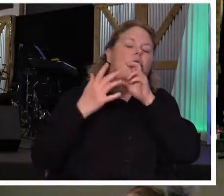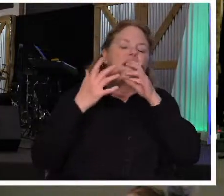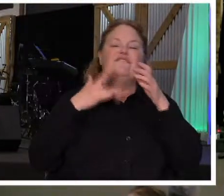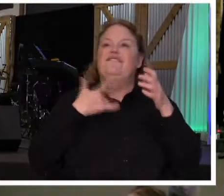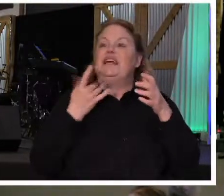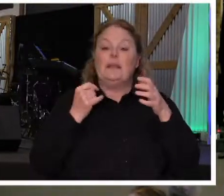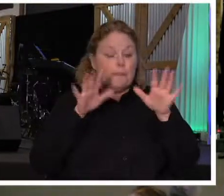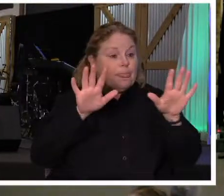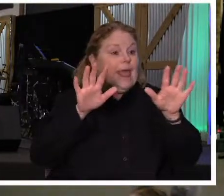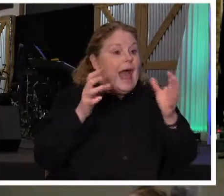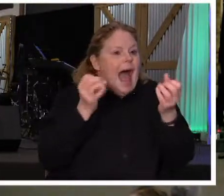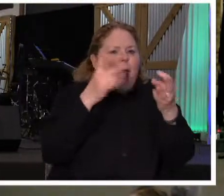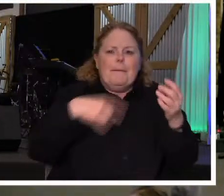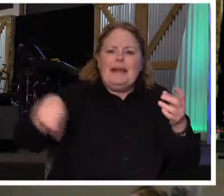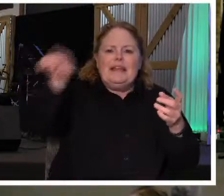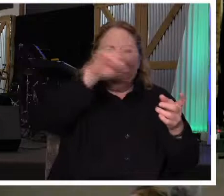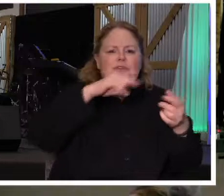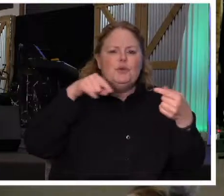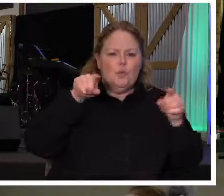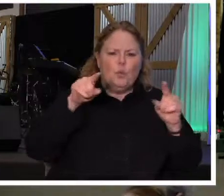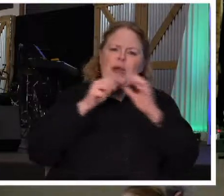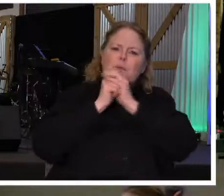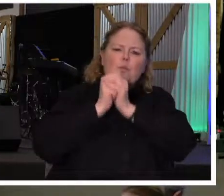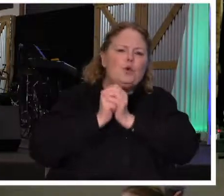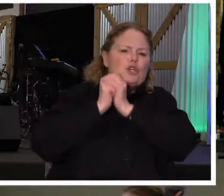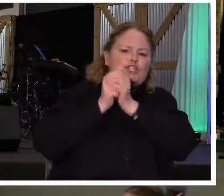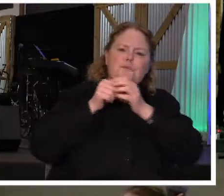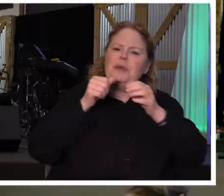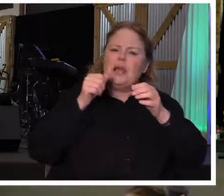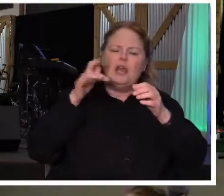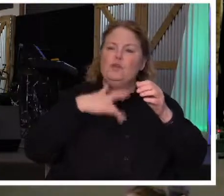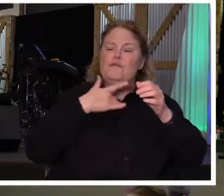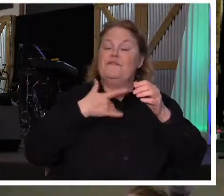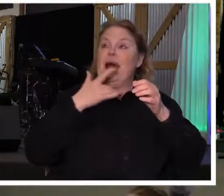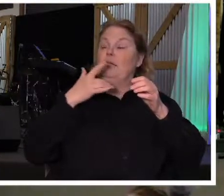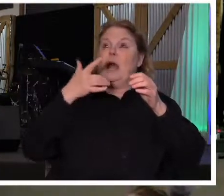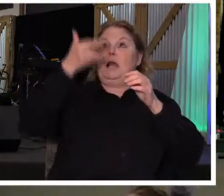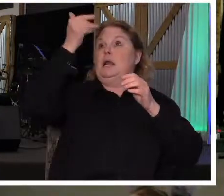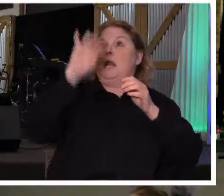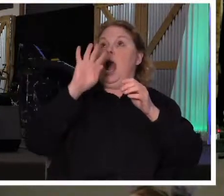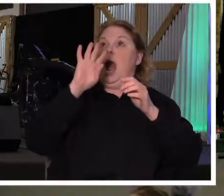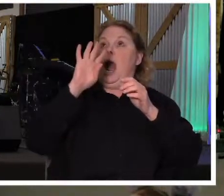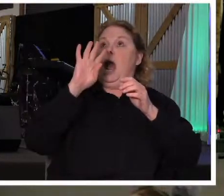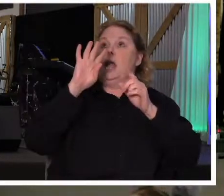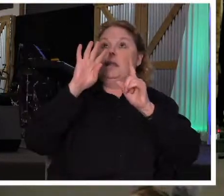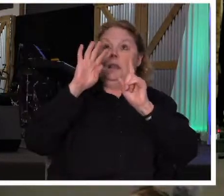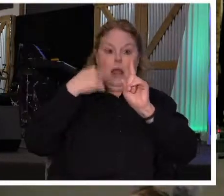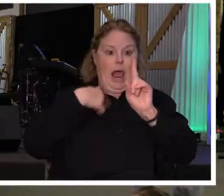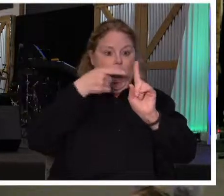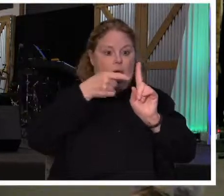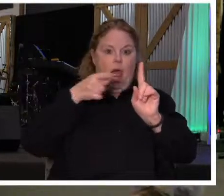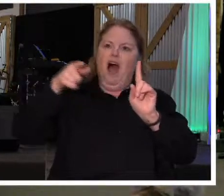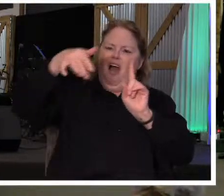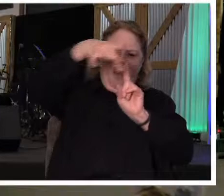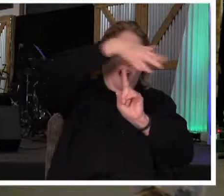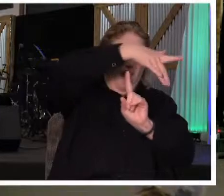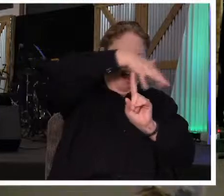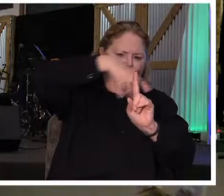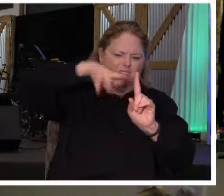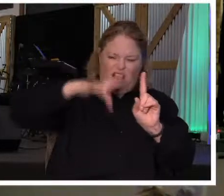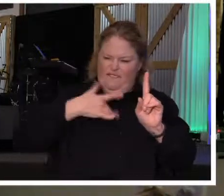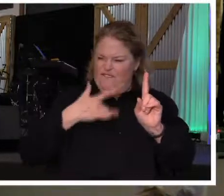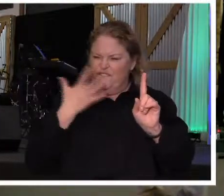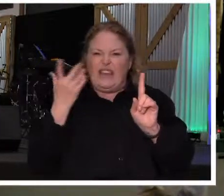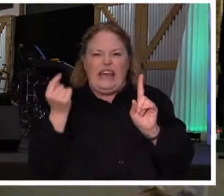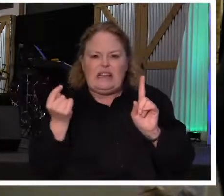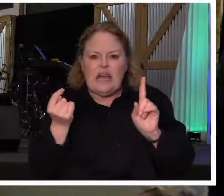worship feeling as if the weight of the embrace of God was just surrounding you and you couldn't describe it in physical words? You